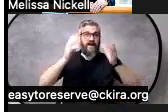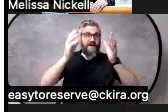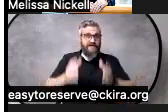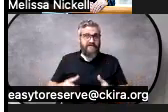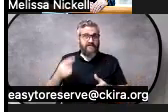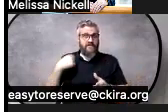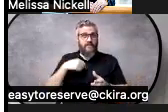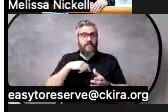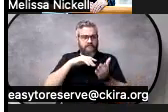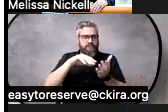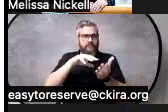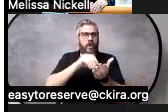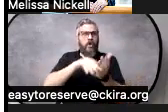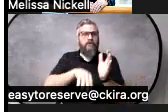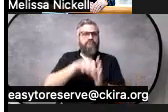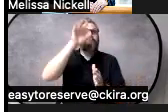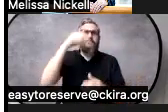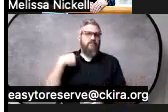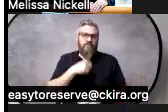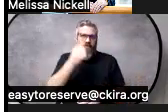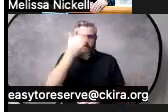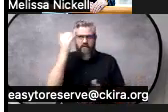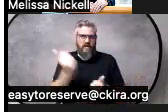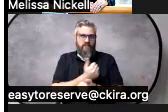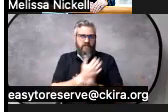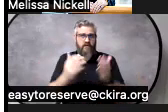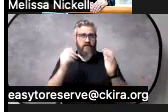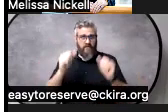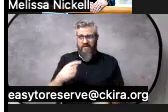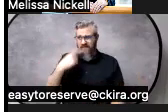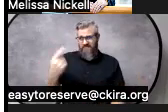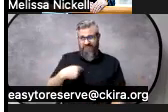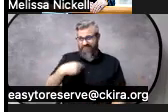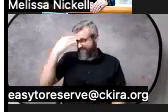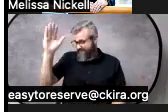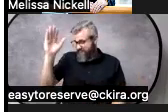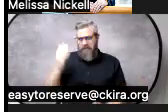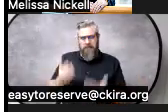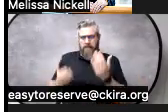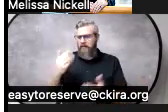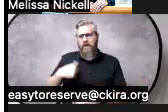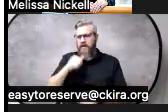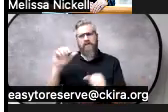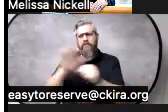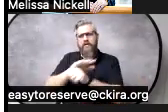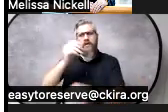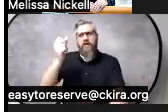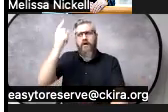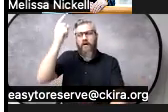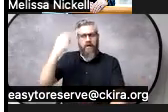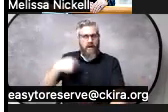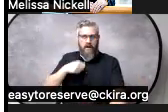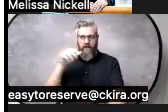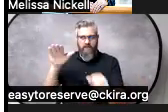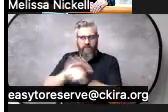of discovering things. You can say you don't know. You could also say, well, I may not fully understand or I don't know,